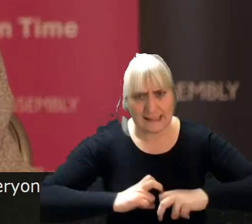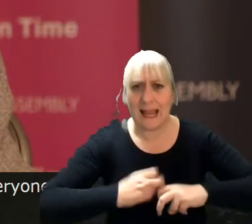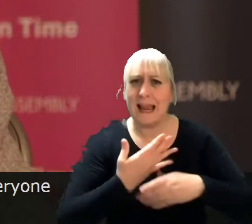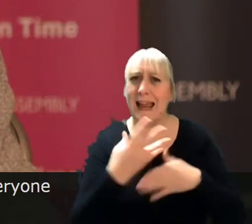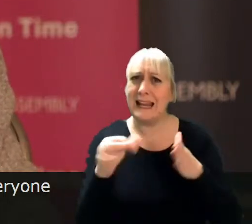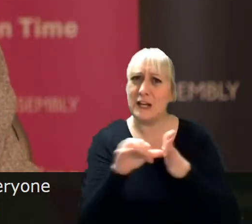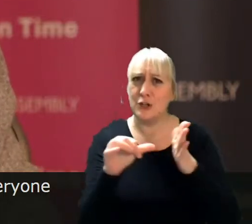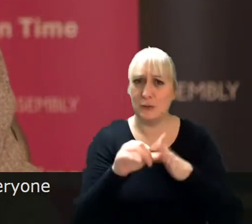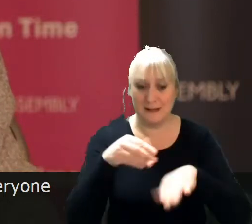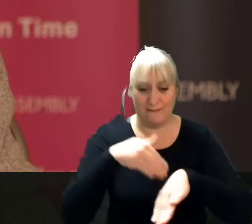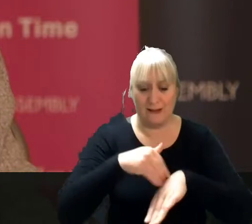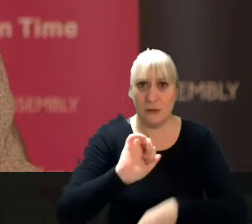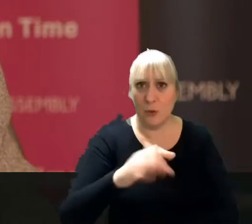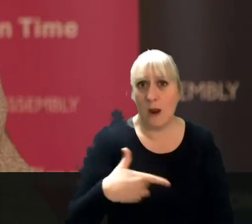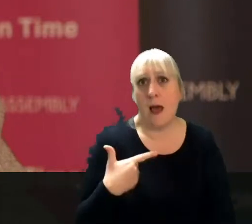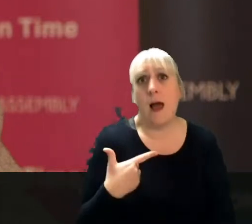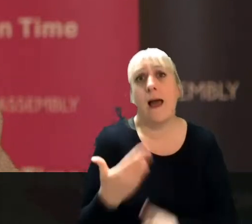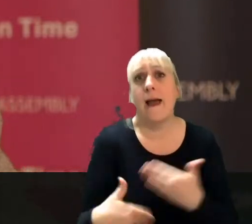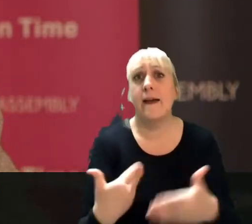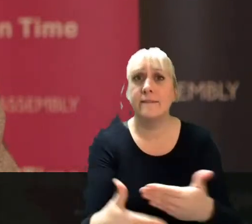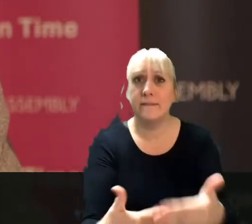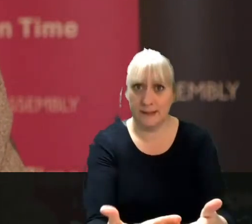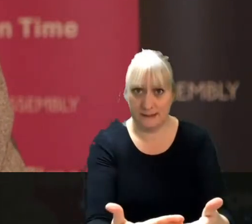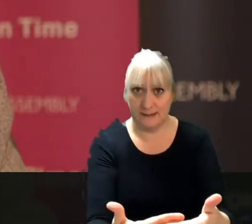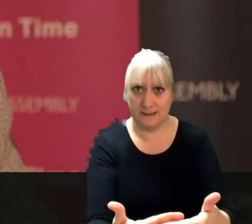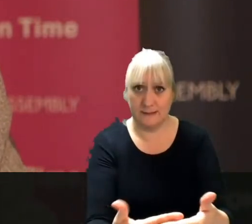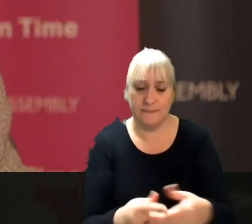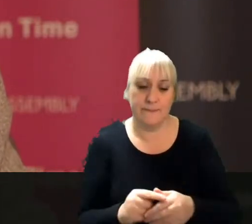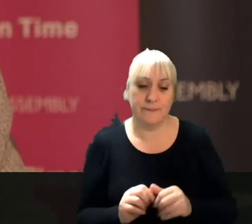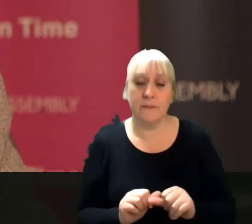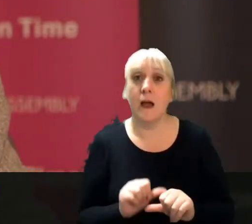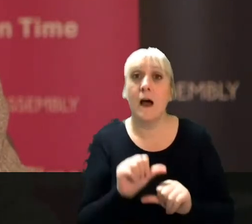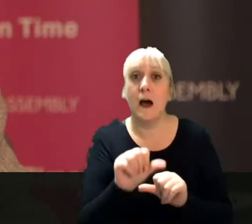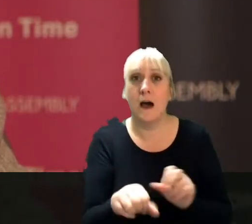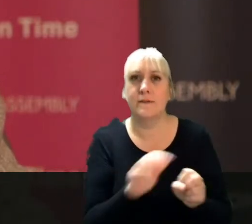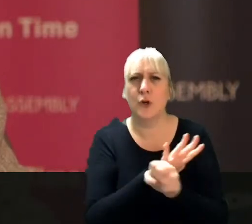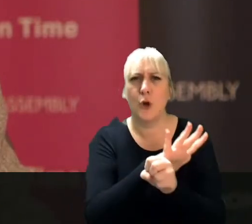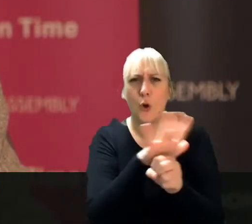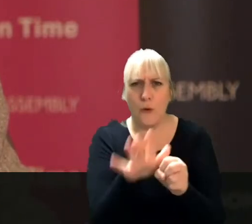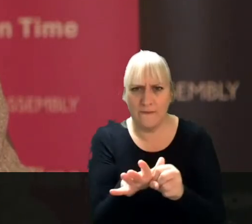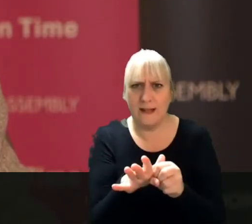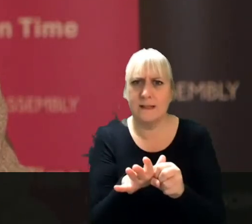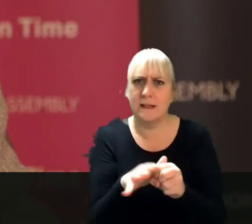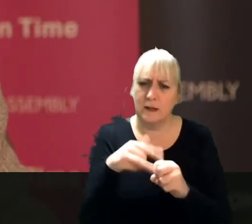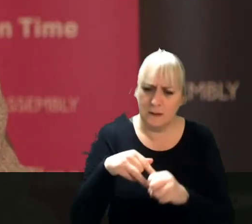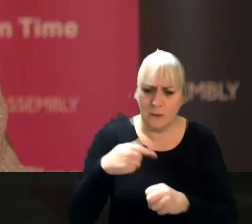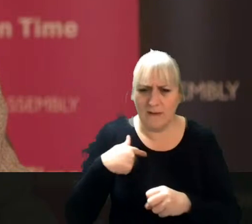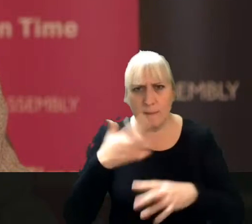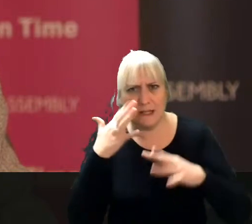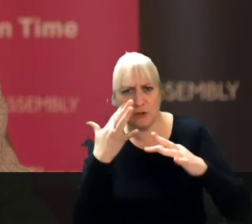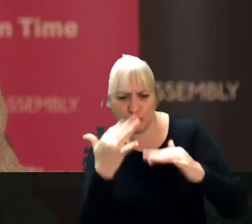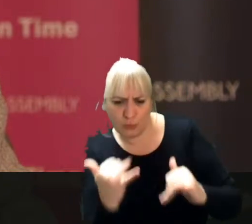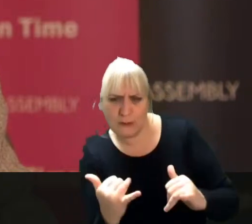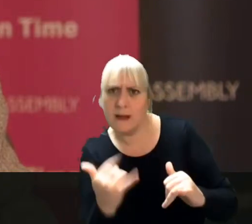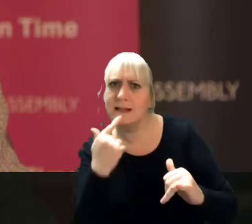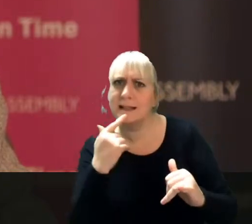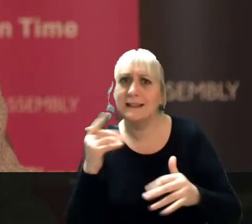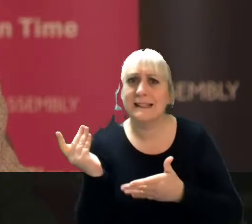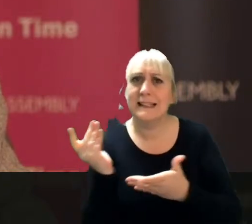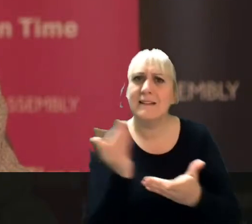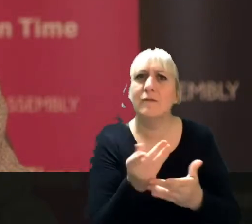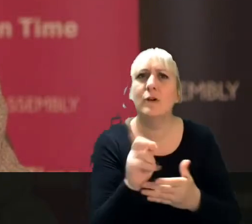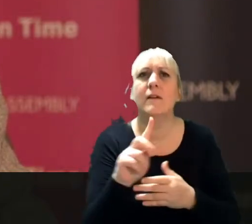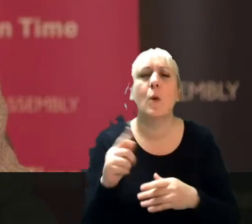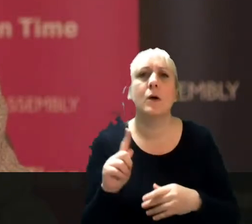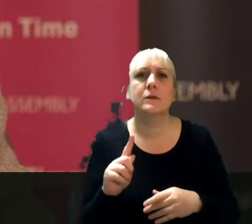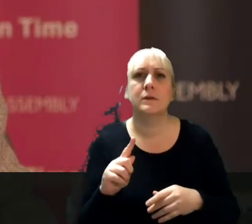lives. Beyond COVID-19, we've been closely scrutinizing the delivery of Crossrail and the